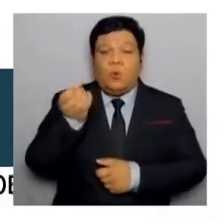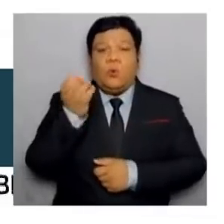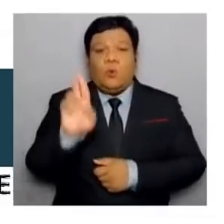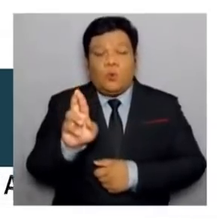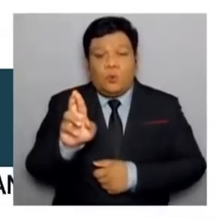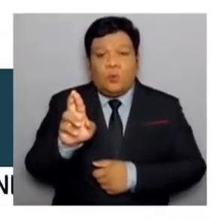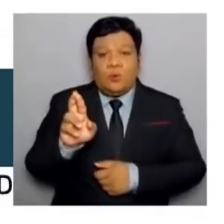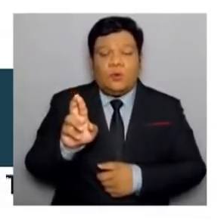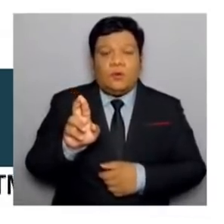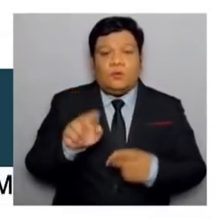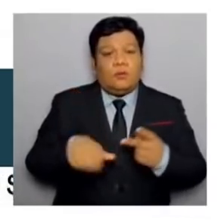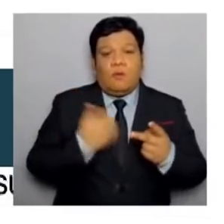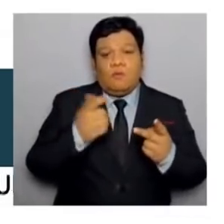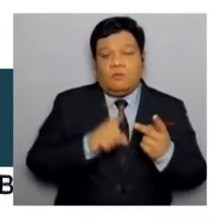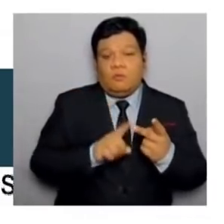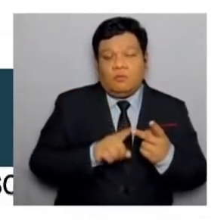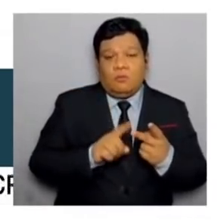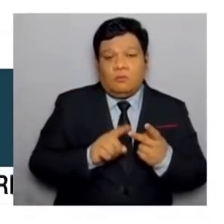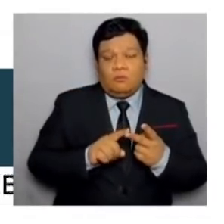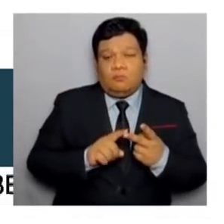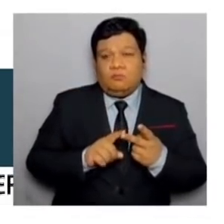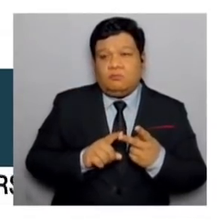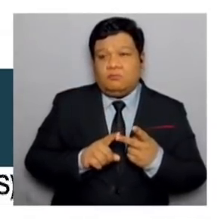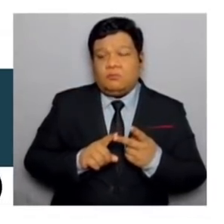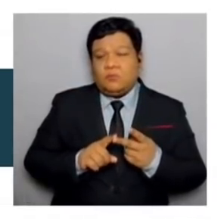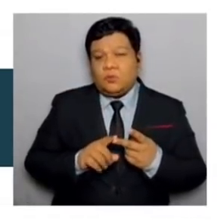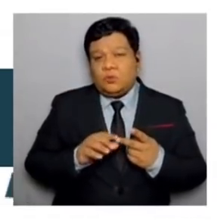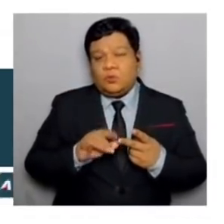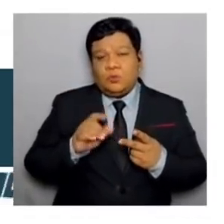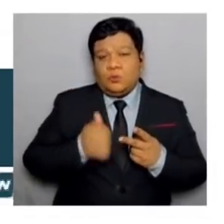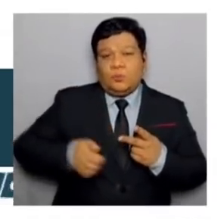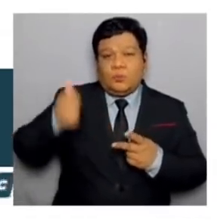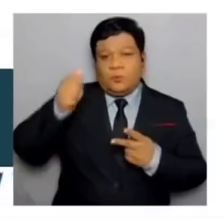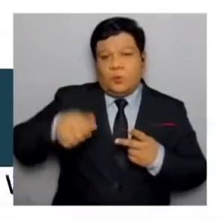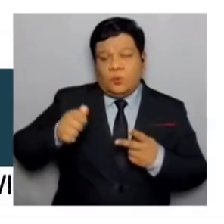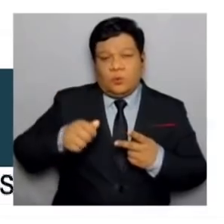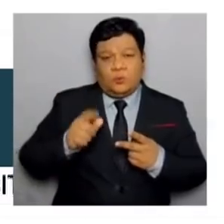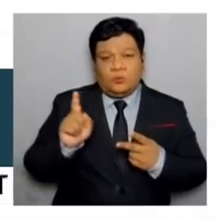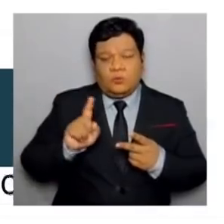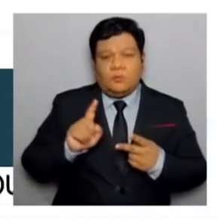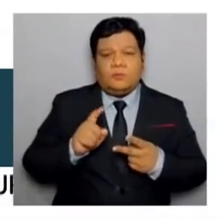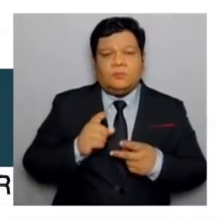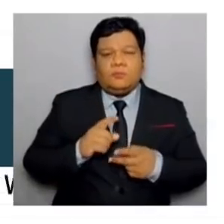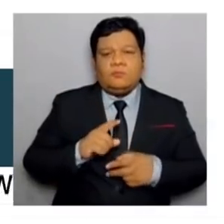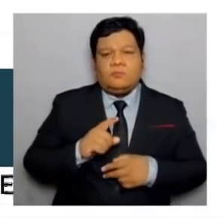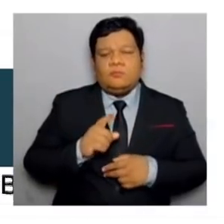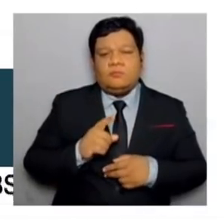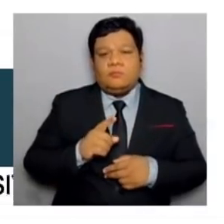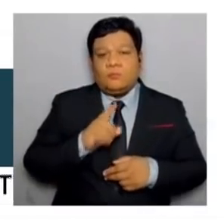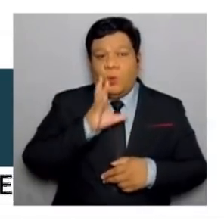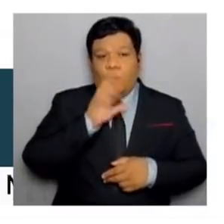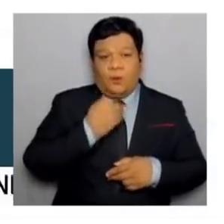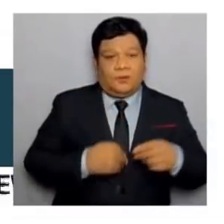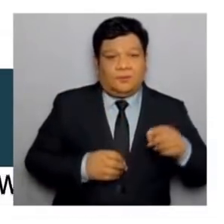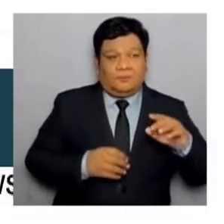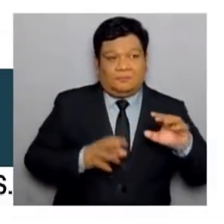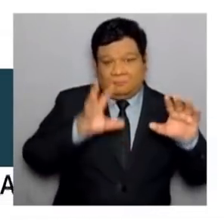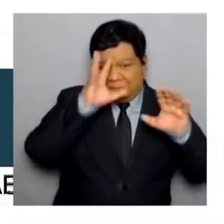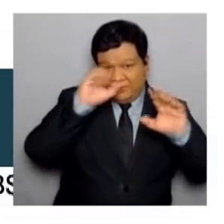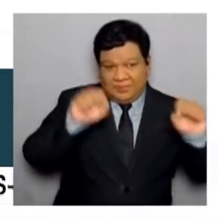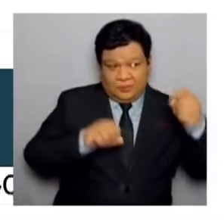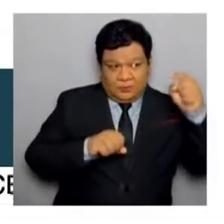ang isang alternate option ng Supreme Court is to make actually the second placer in the presidential election